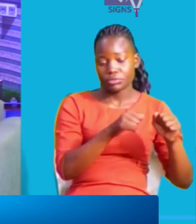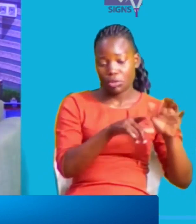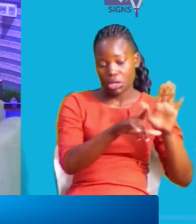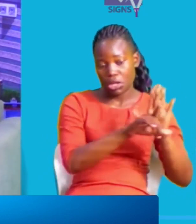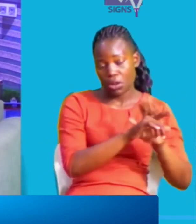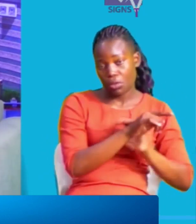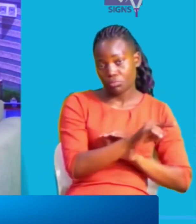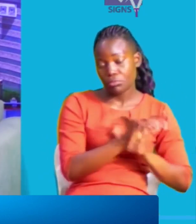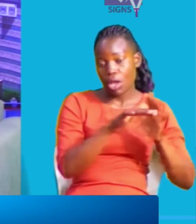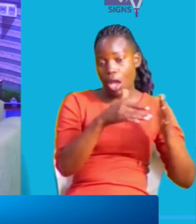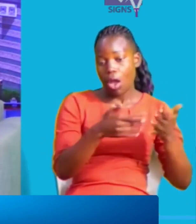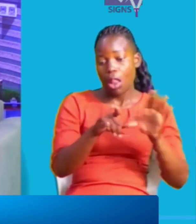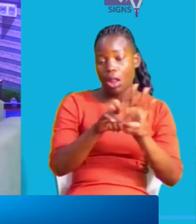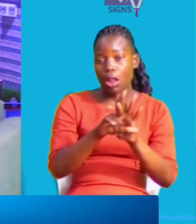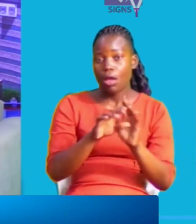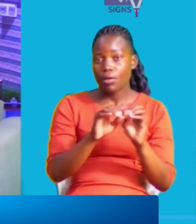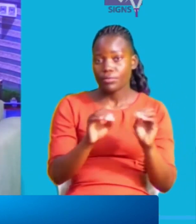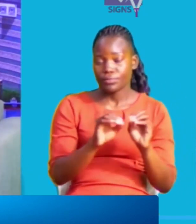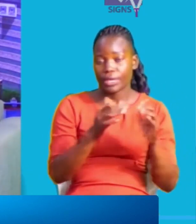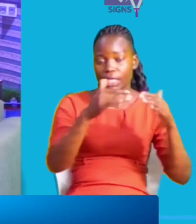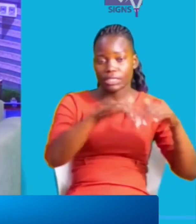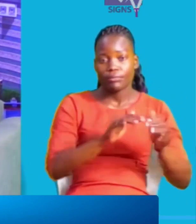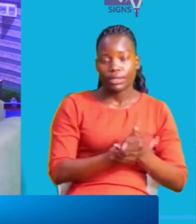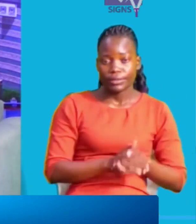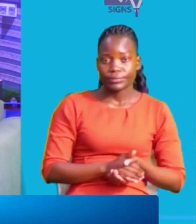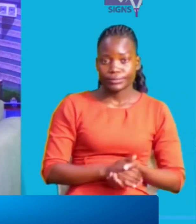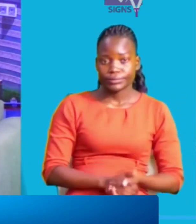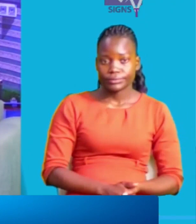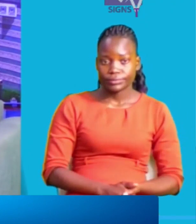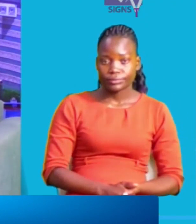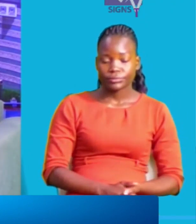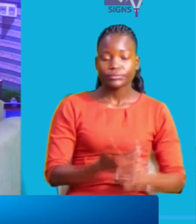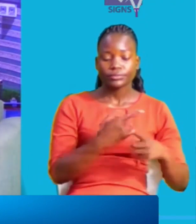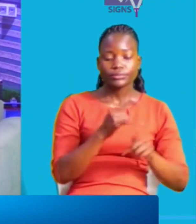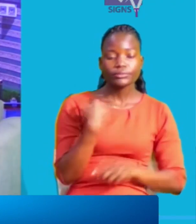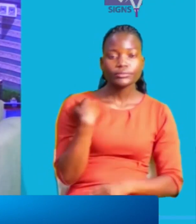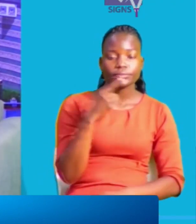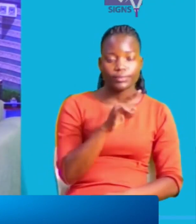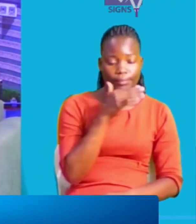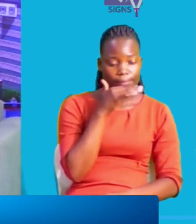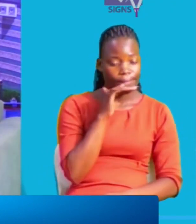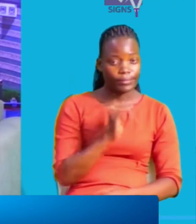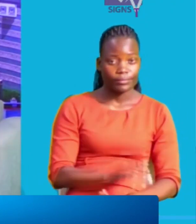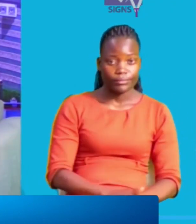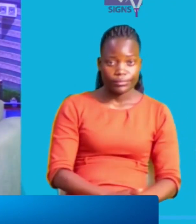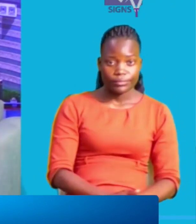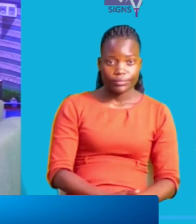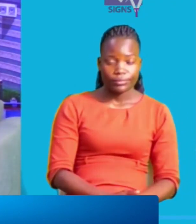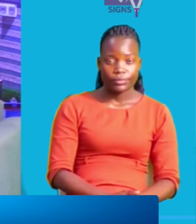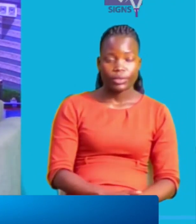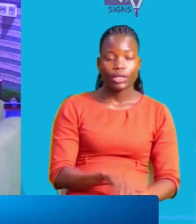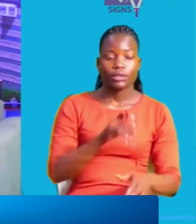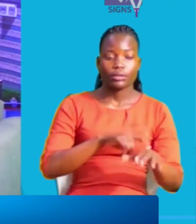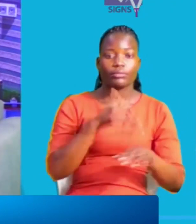unlawful assembly, yeah, or lawful what? Assembly. Yeah. We may call them both. But number one, when